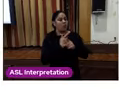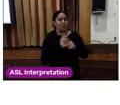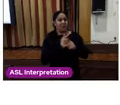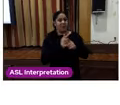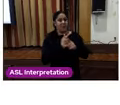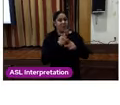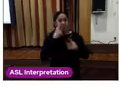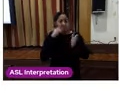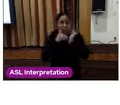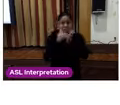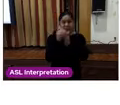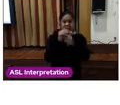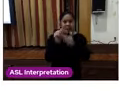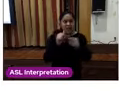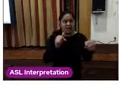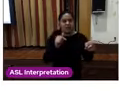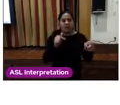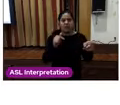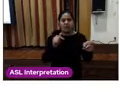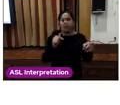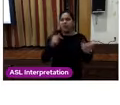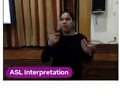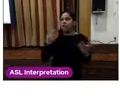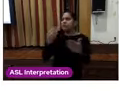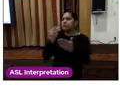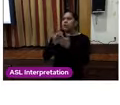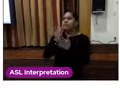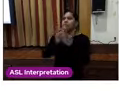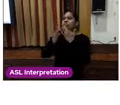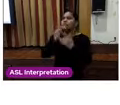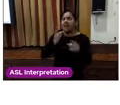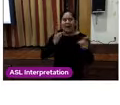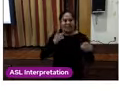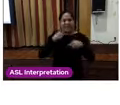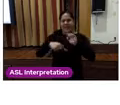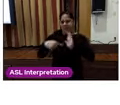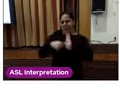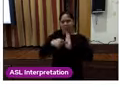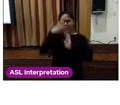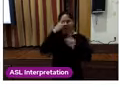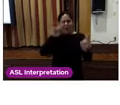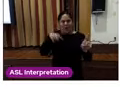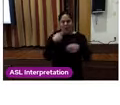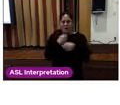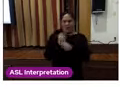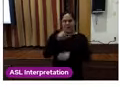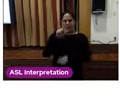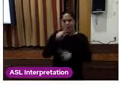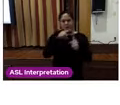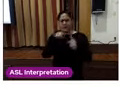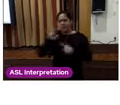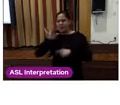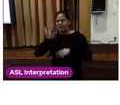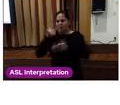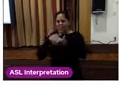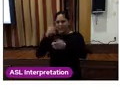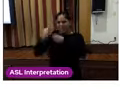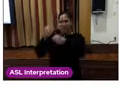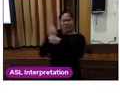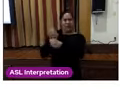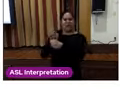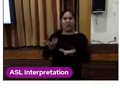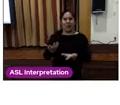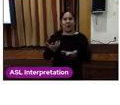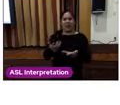putting them into $1 million in debt when they only have like $20,000 to $25,000 in annual income. It was